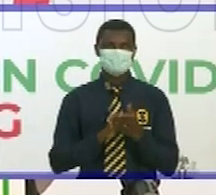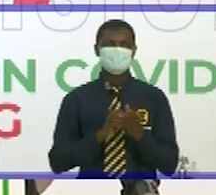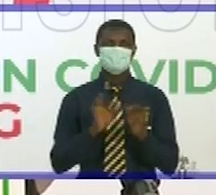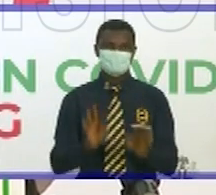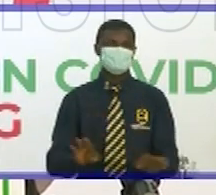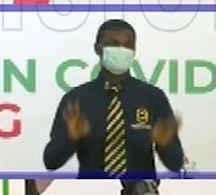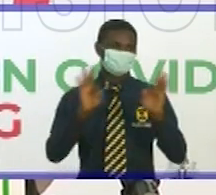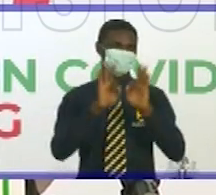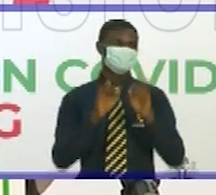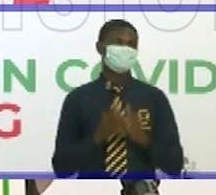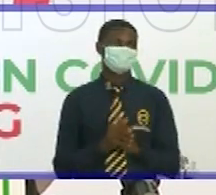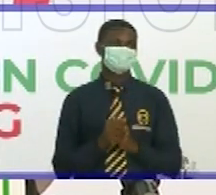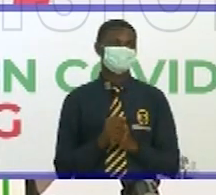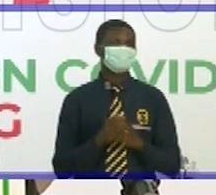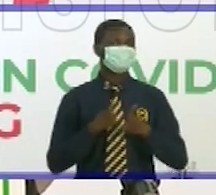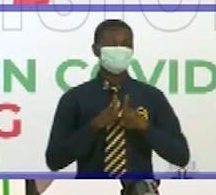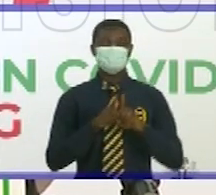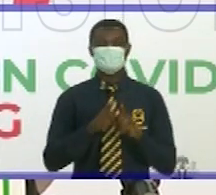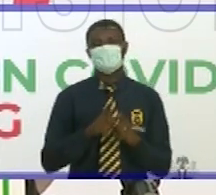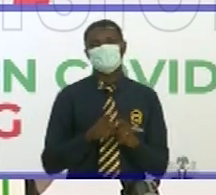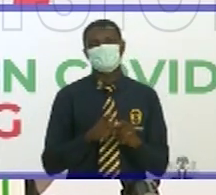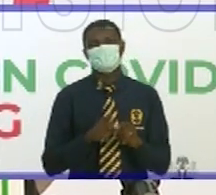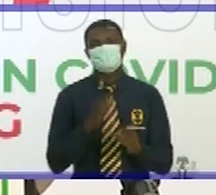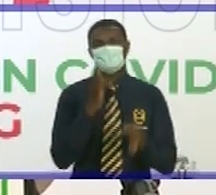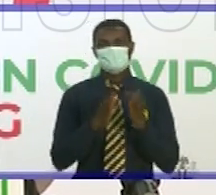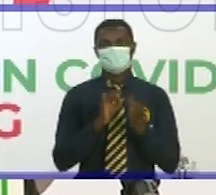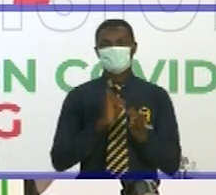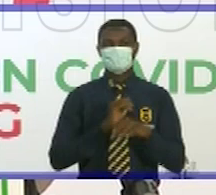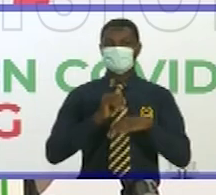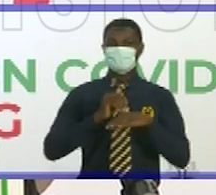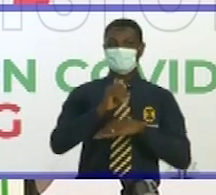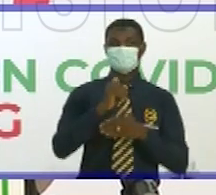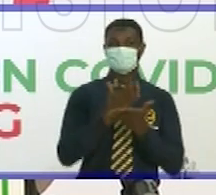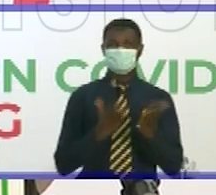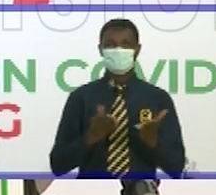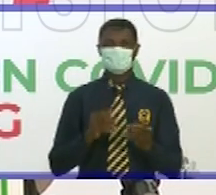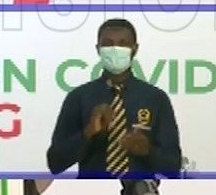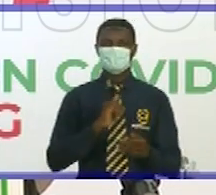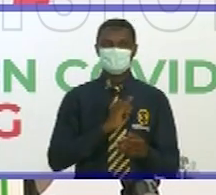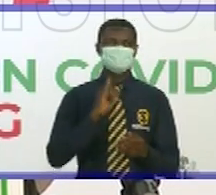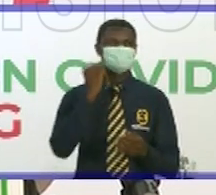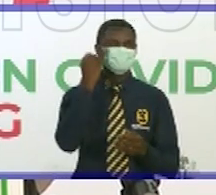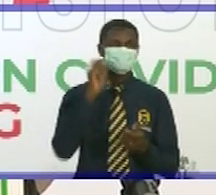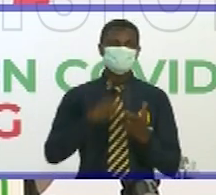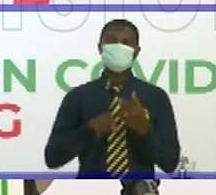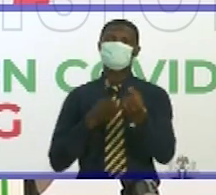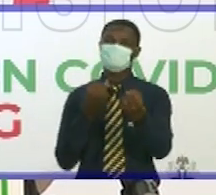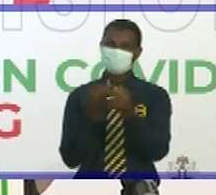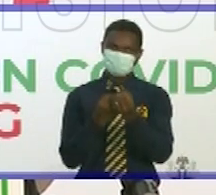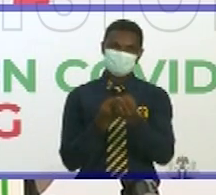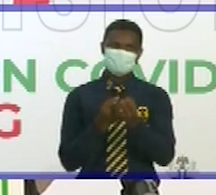pe orin ta ba ran yan ise ani lati fun ni nkan to fi ma sise e na ti dokita ba wa